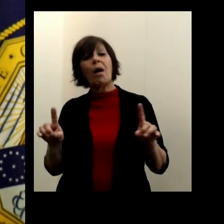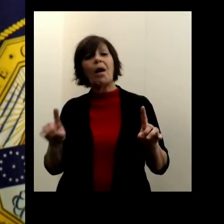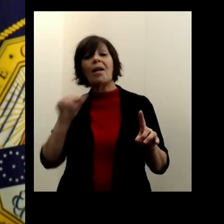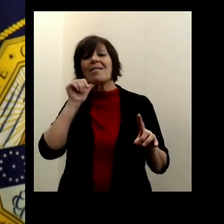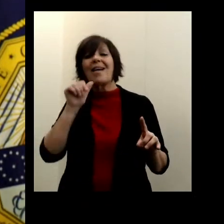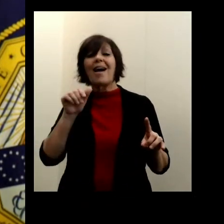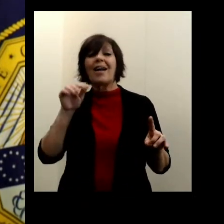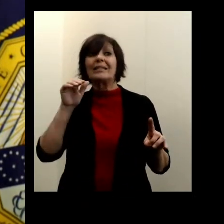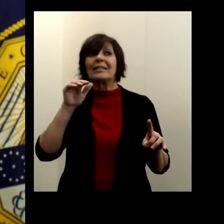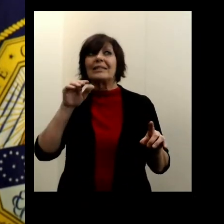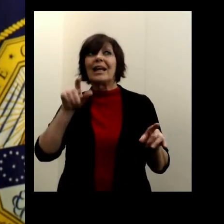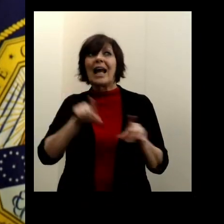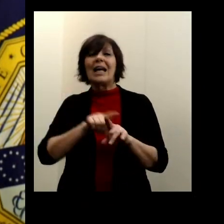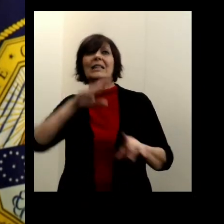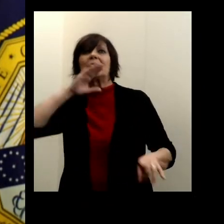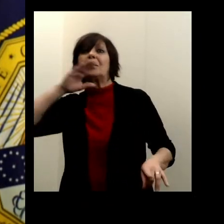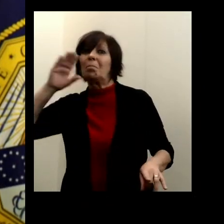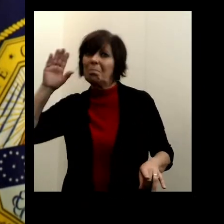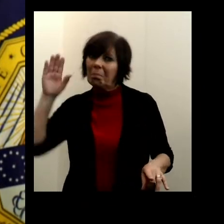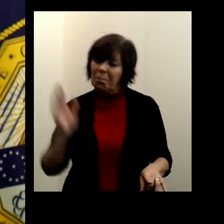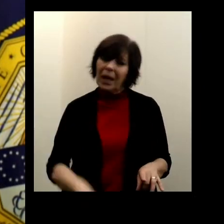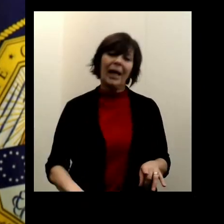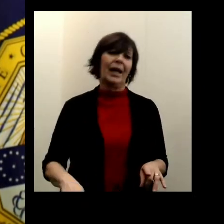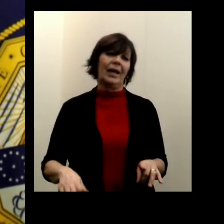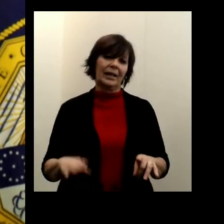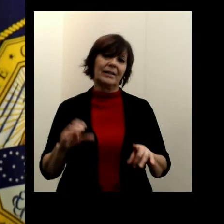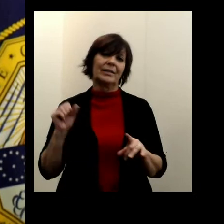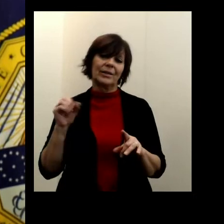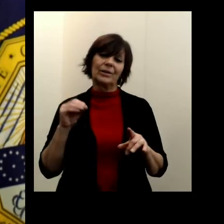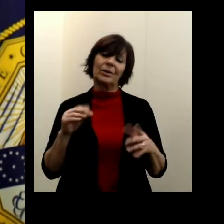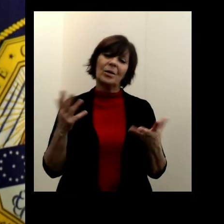seen elsewhere, or for that matter, like we're seeing just to the